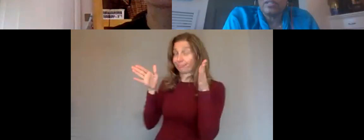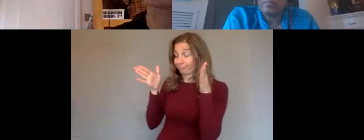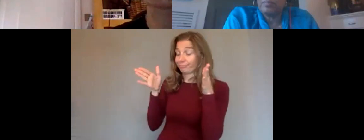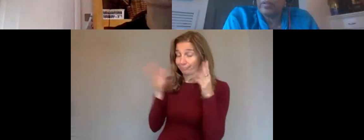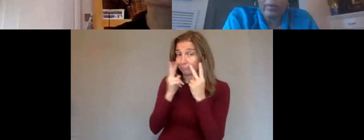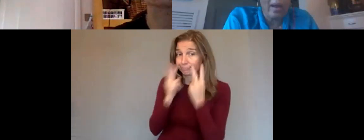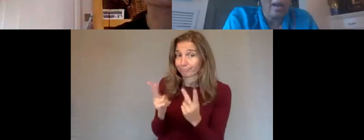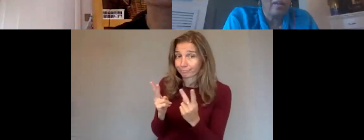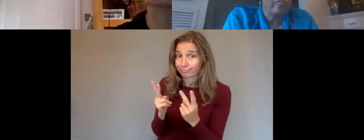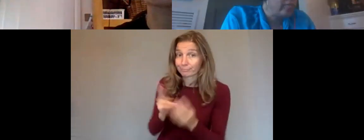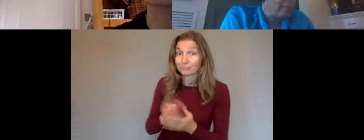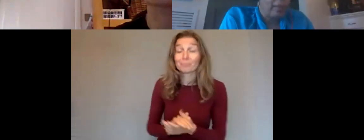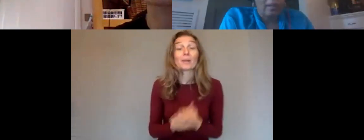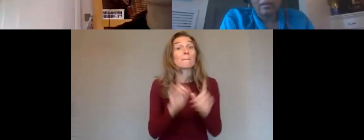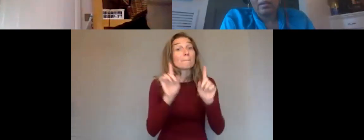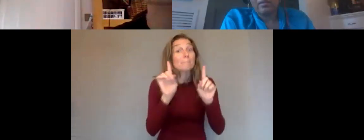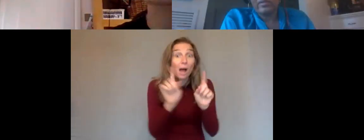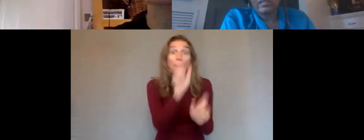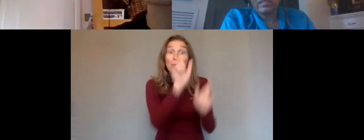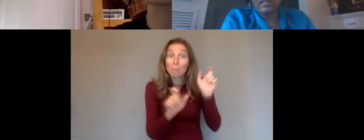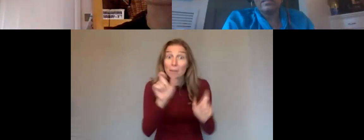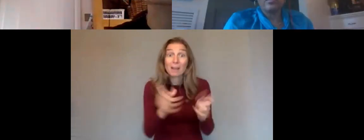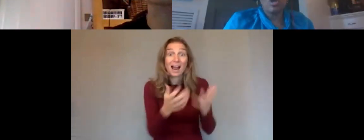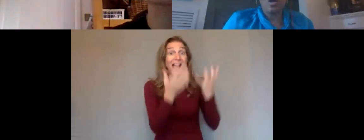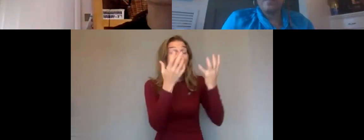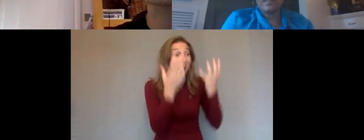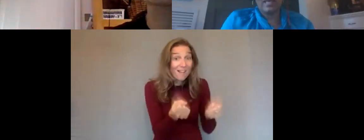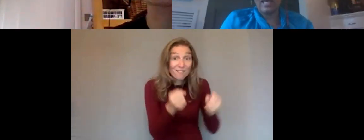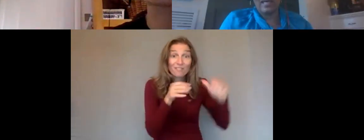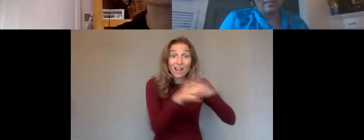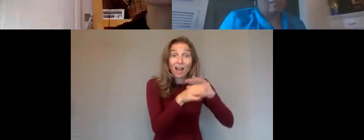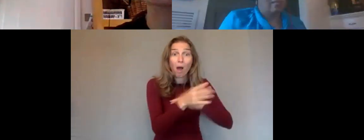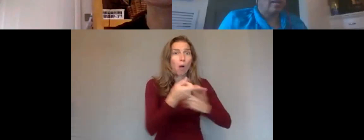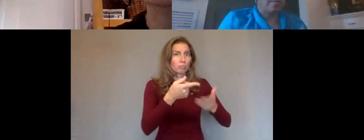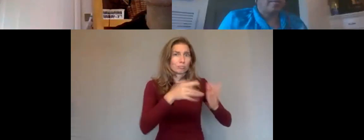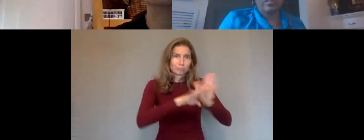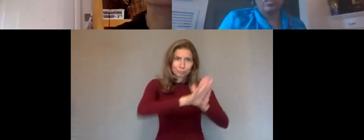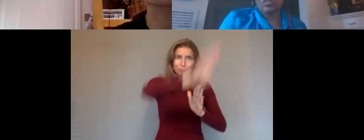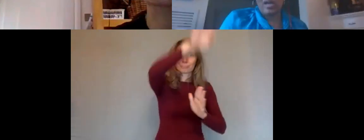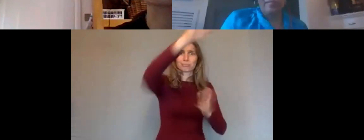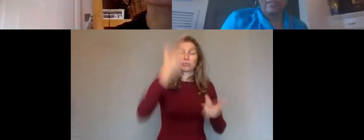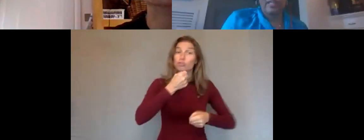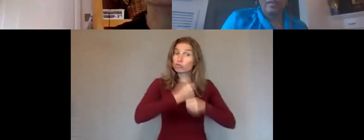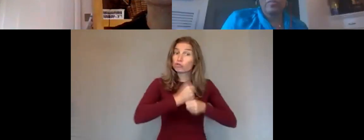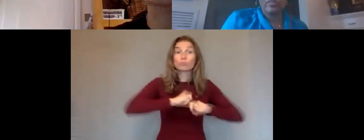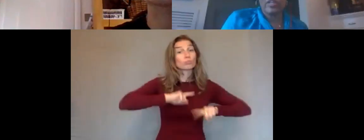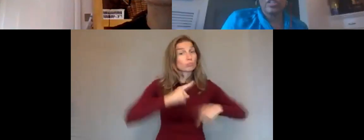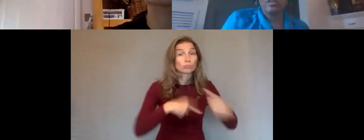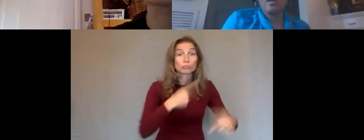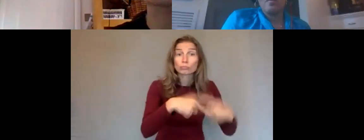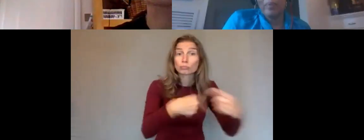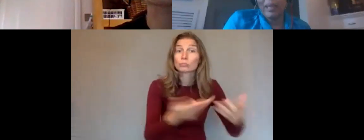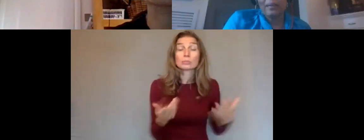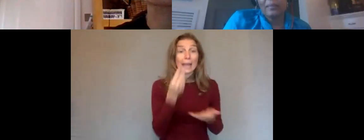we've seen people thrive, retain their jobs, and continue to have income